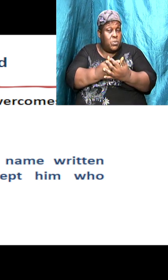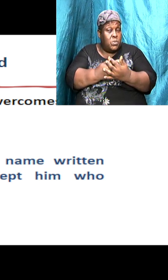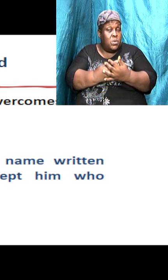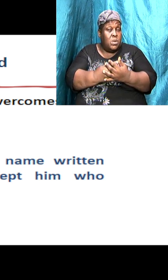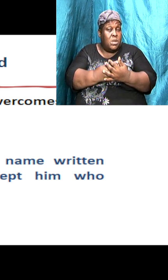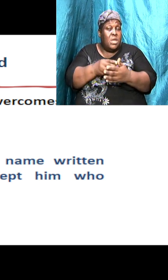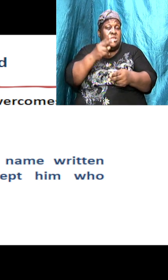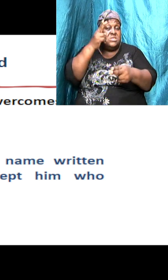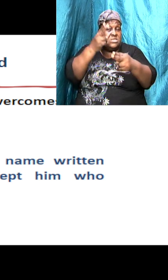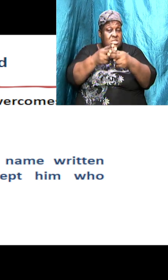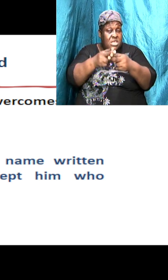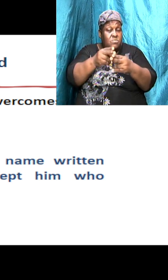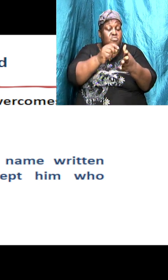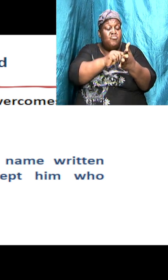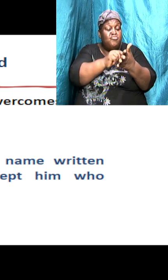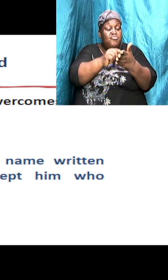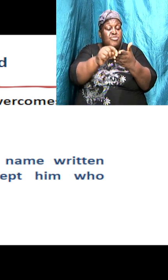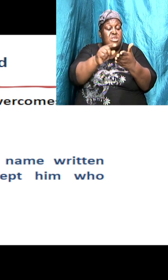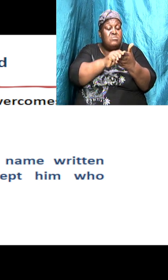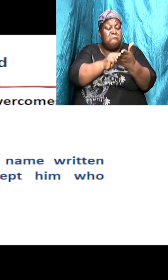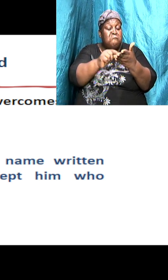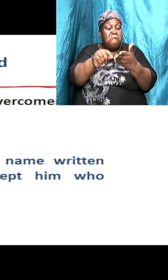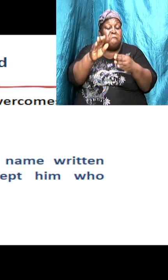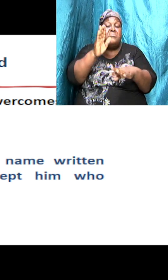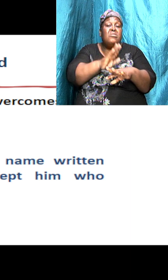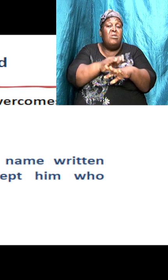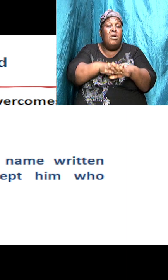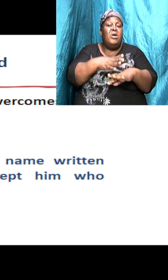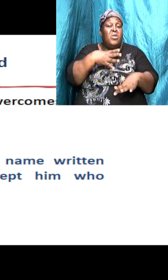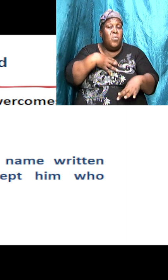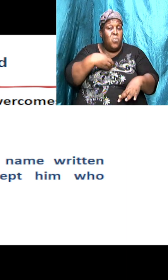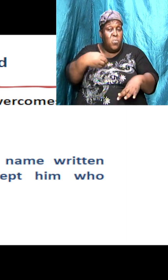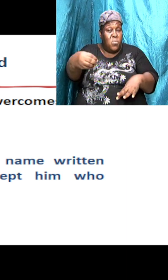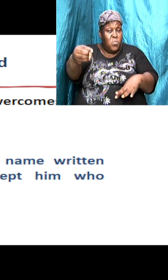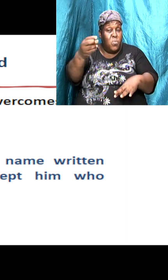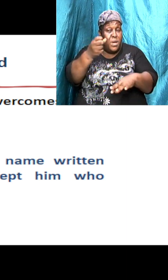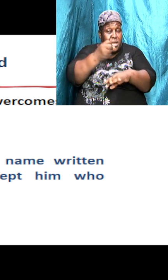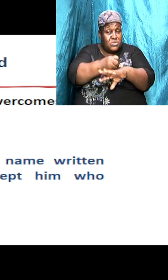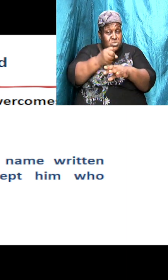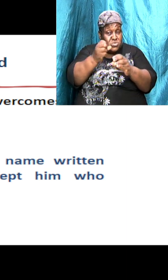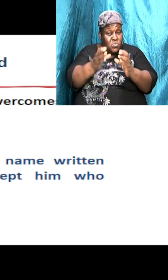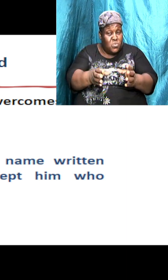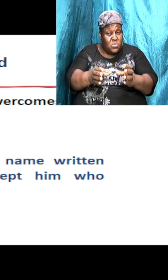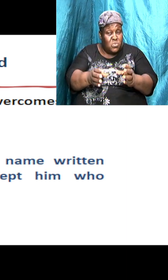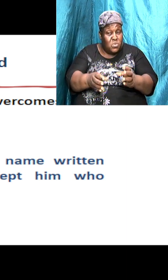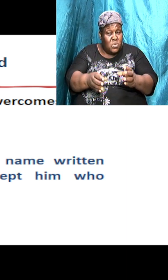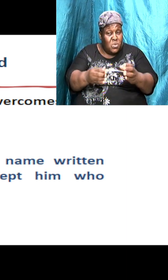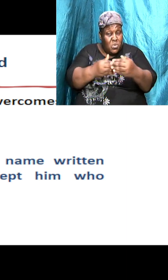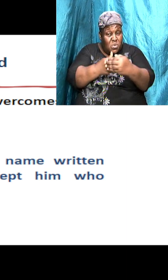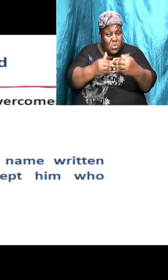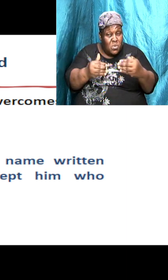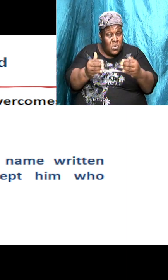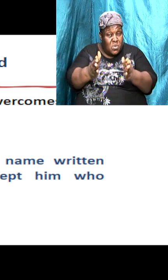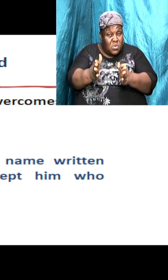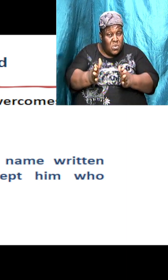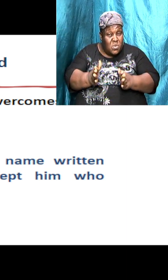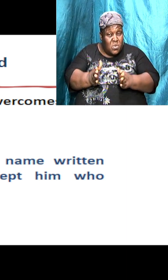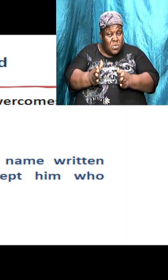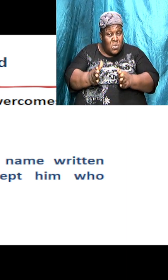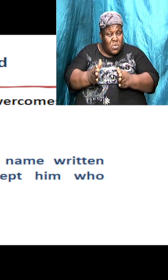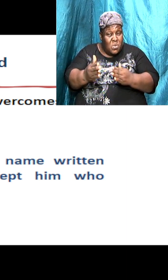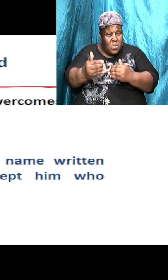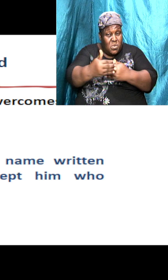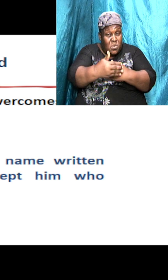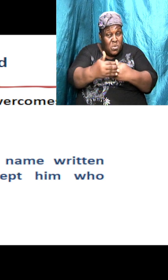his name would be written upon a white stone. It is a little stone, a square slab, amen, that was put from